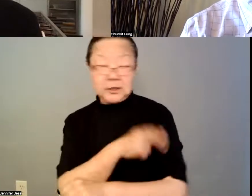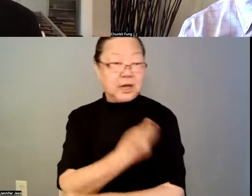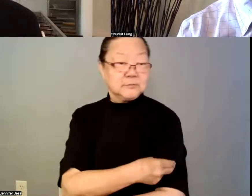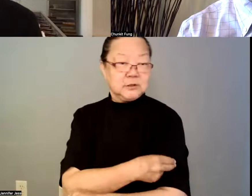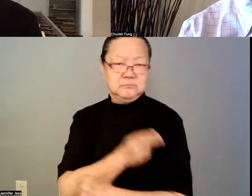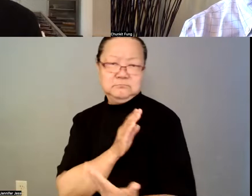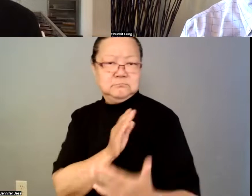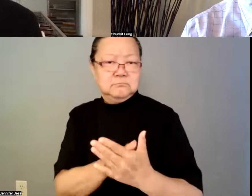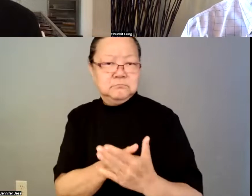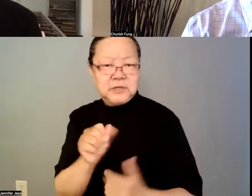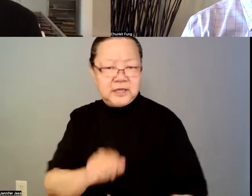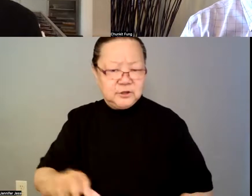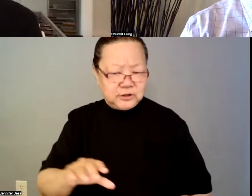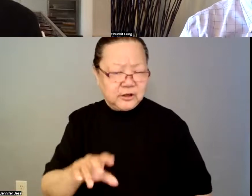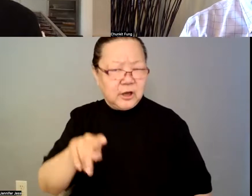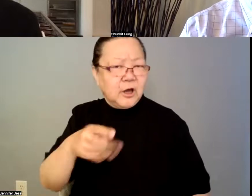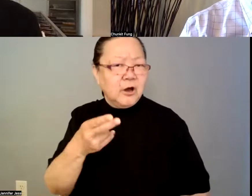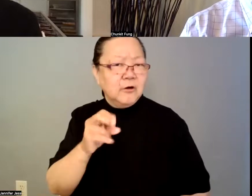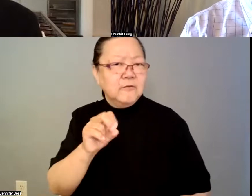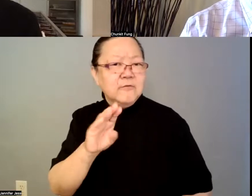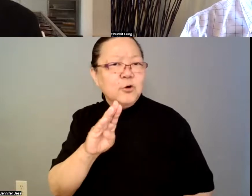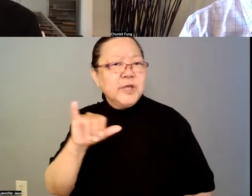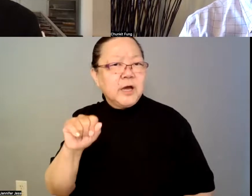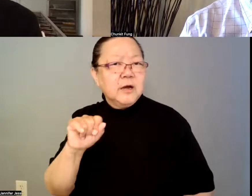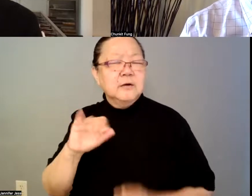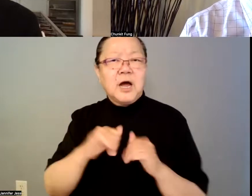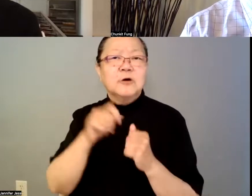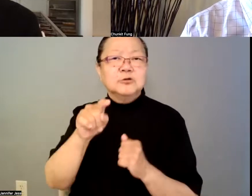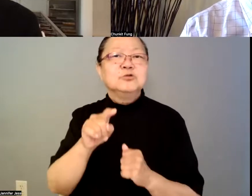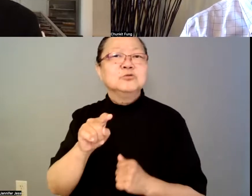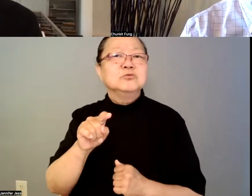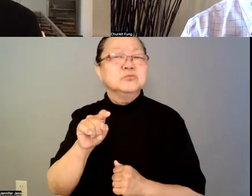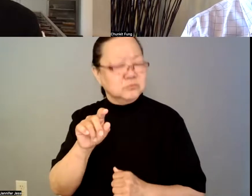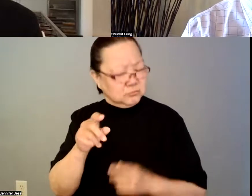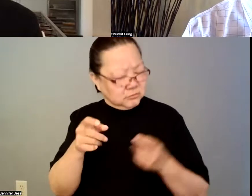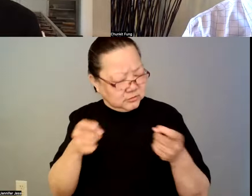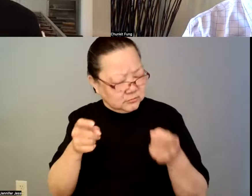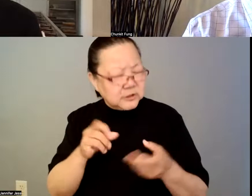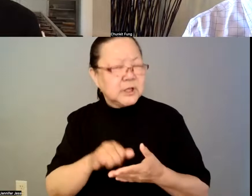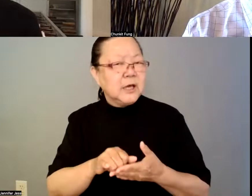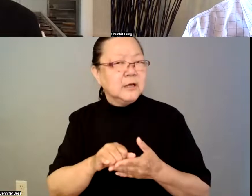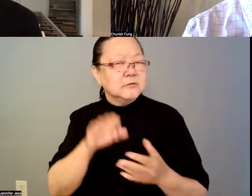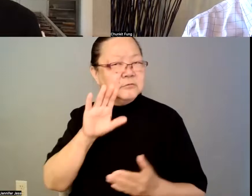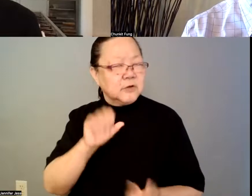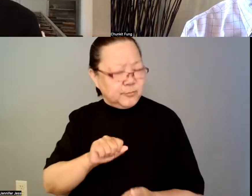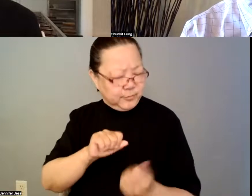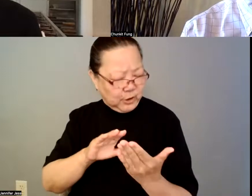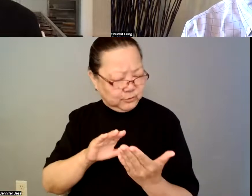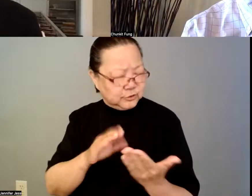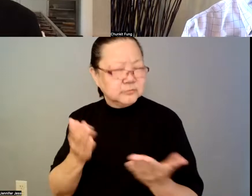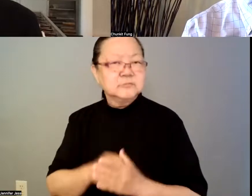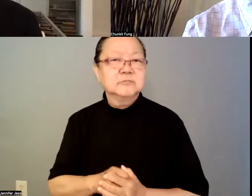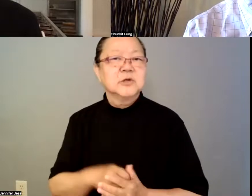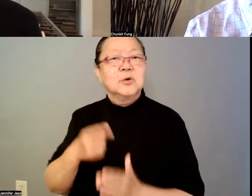How do you navigate it? Has your approach changed over time in how to address these issues? And what are some